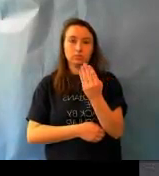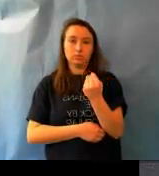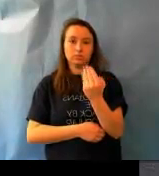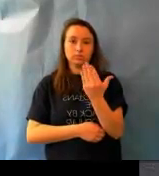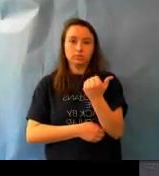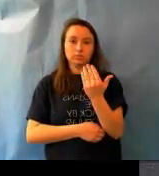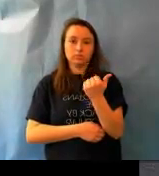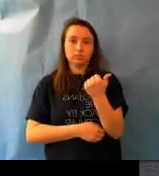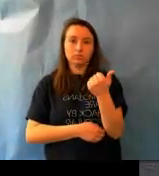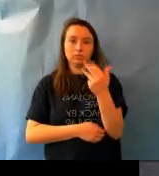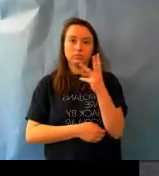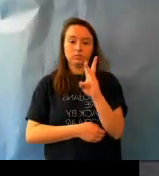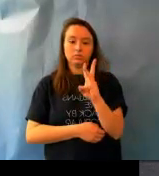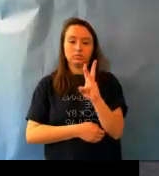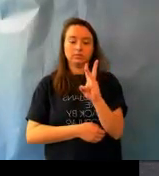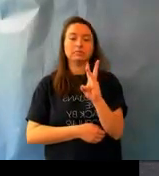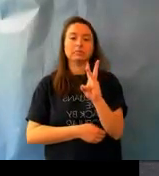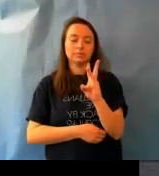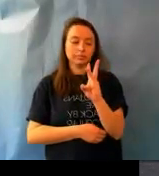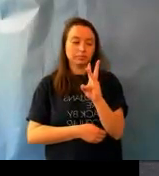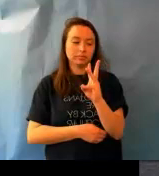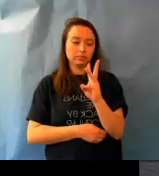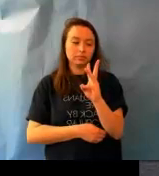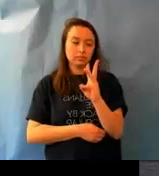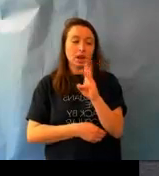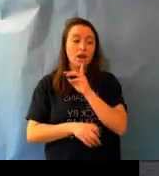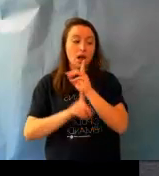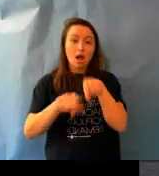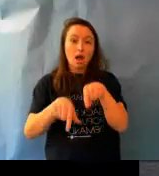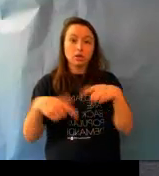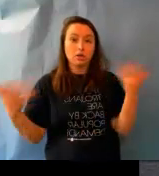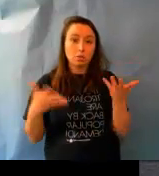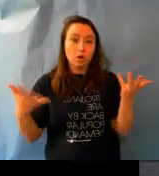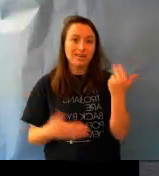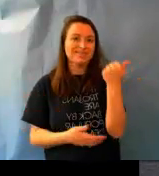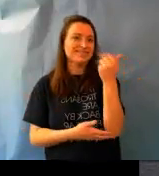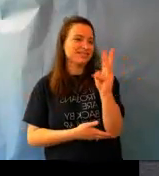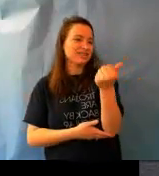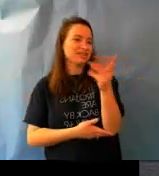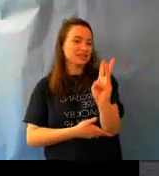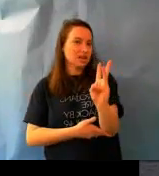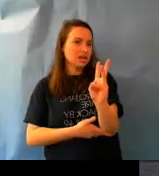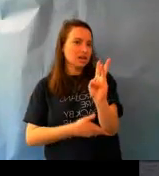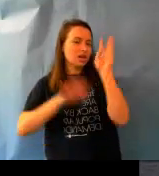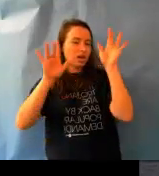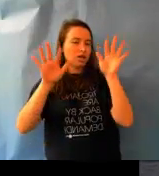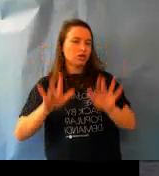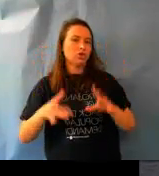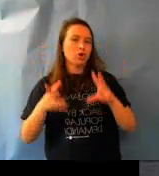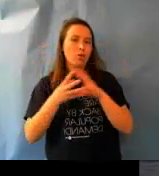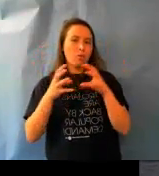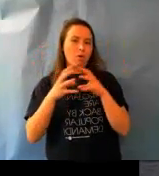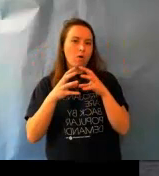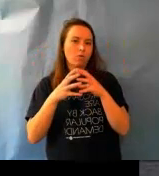13, 14, 15, 16. So my answer is 16 snowballs that